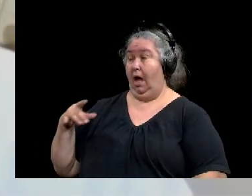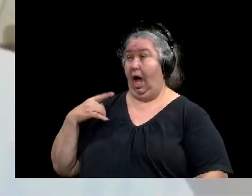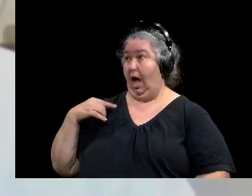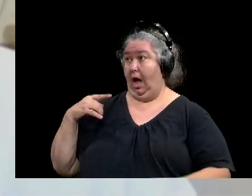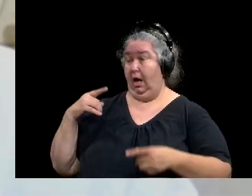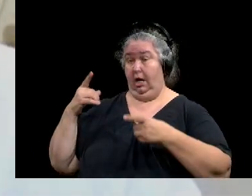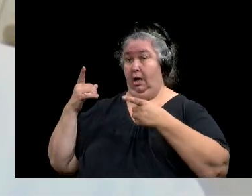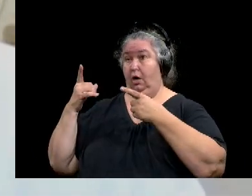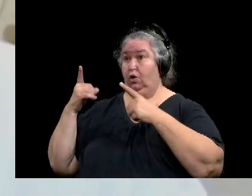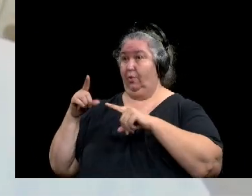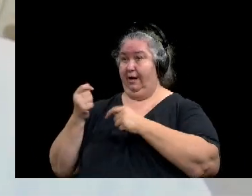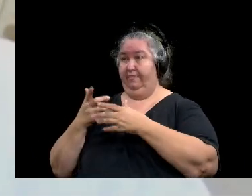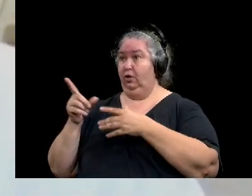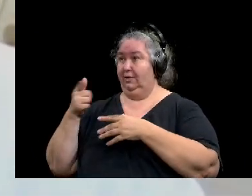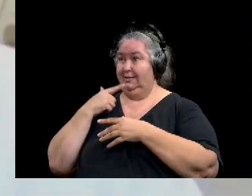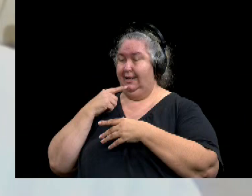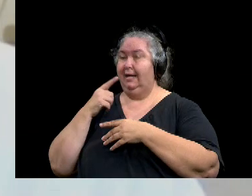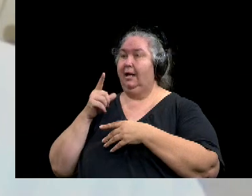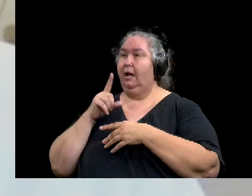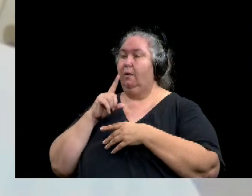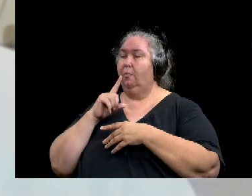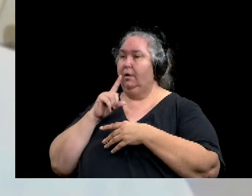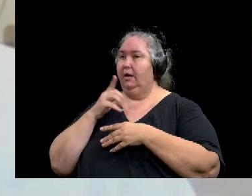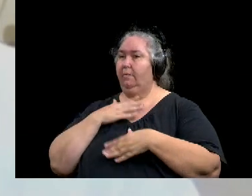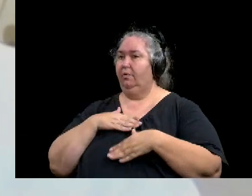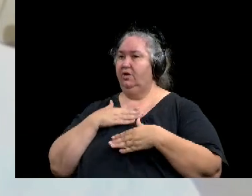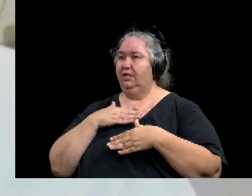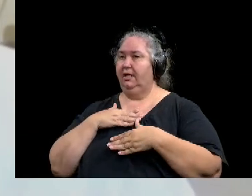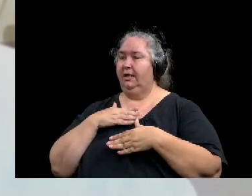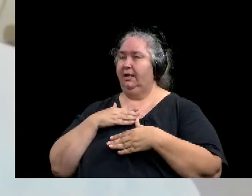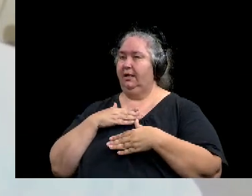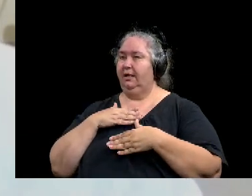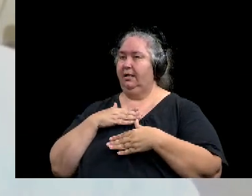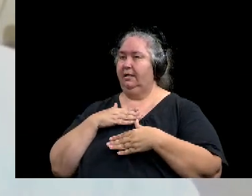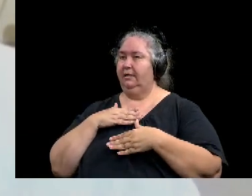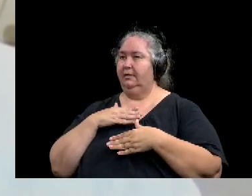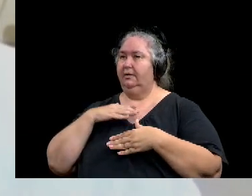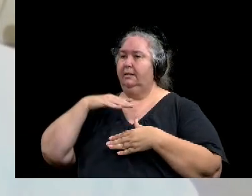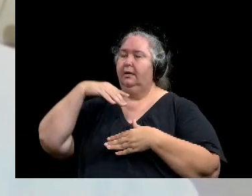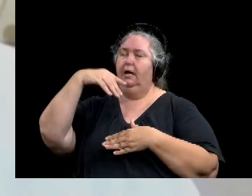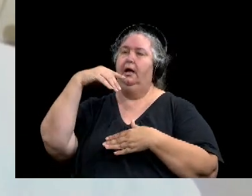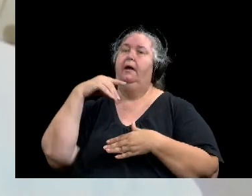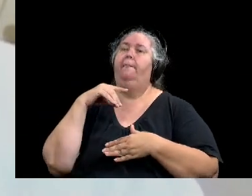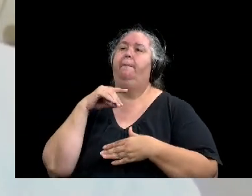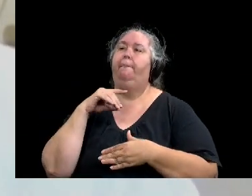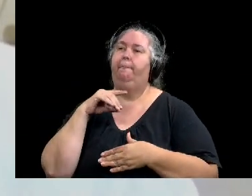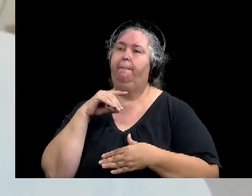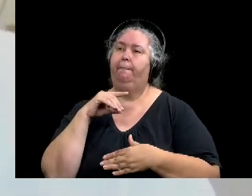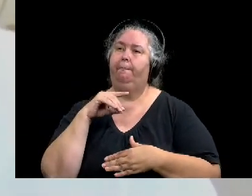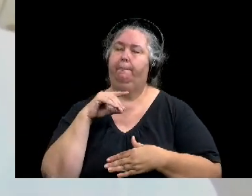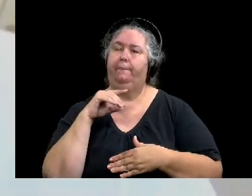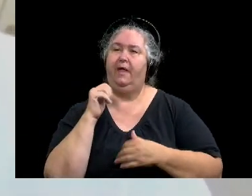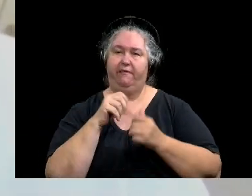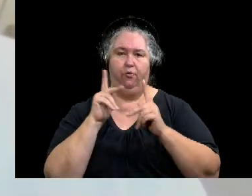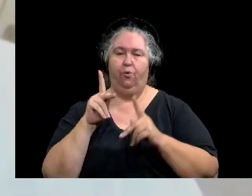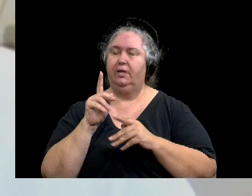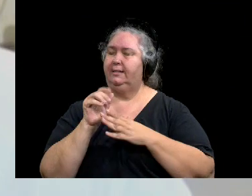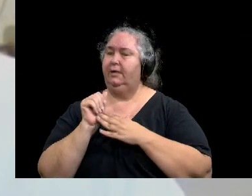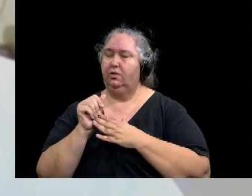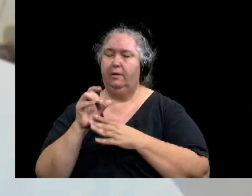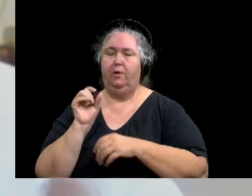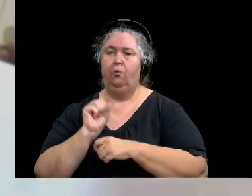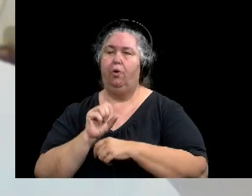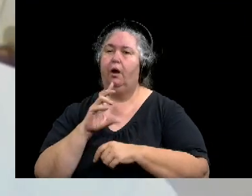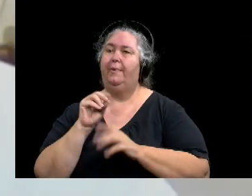really appreciate particularly Stephanie Alvey at the Health District and her leadership in this work. At the state level, if anyone is